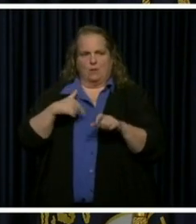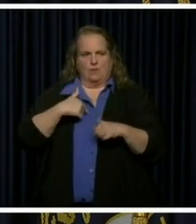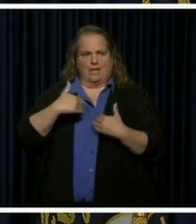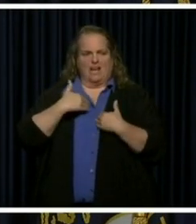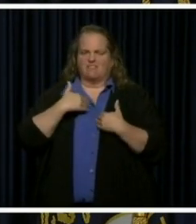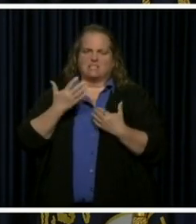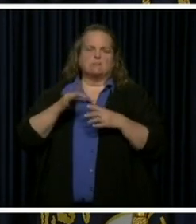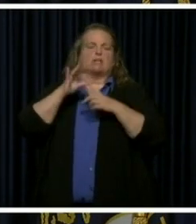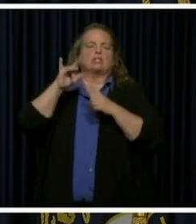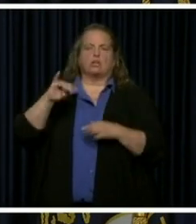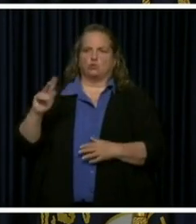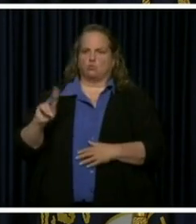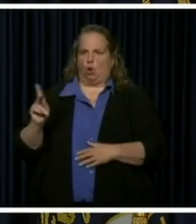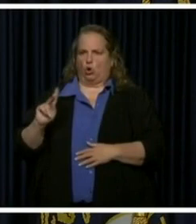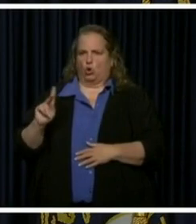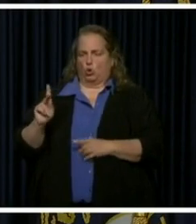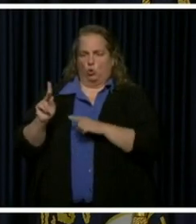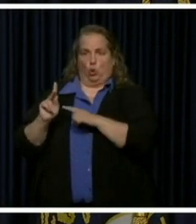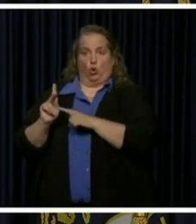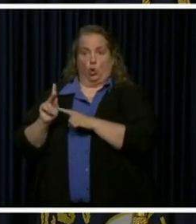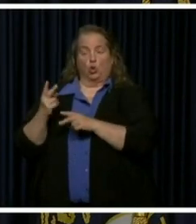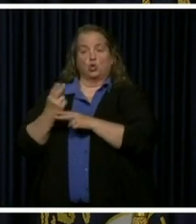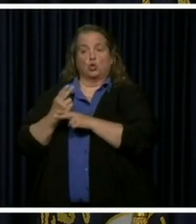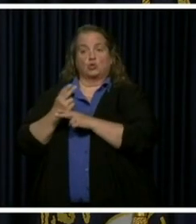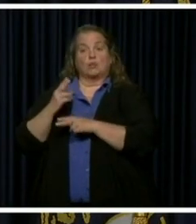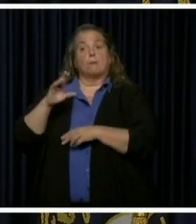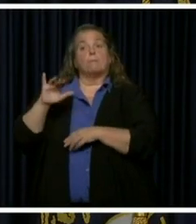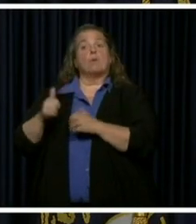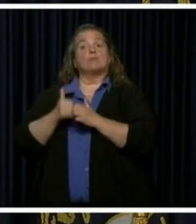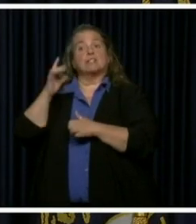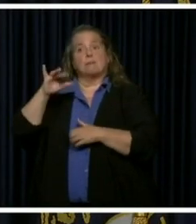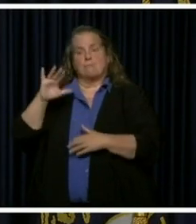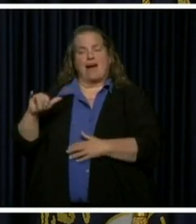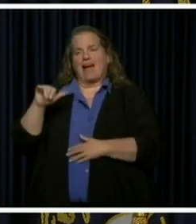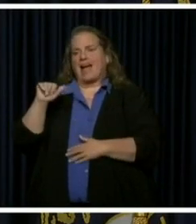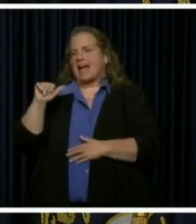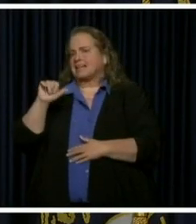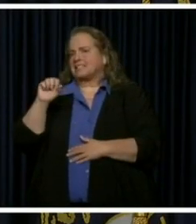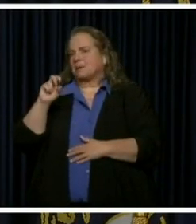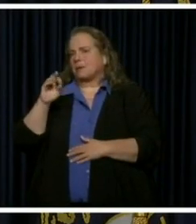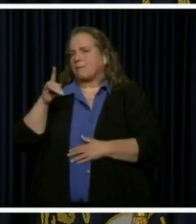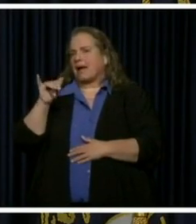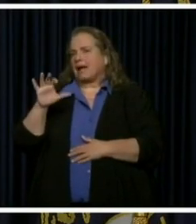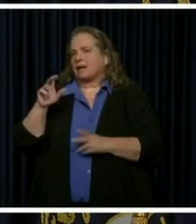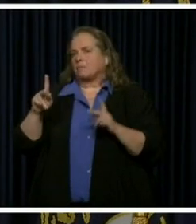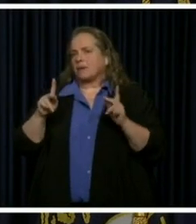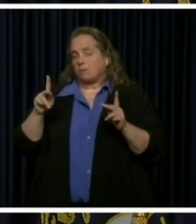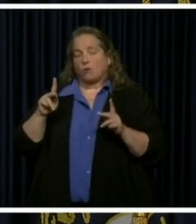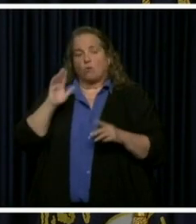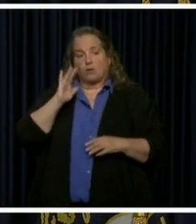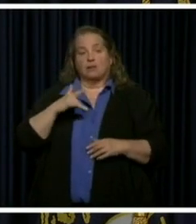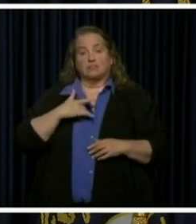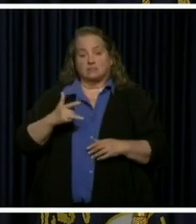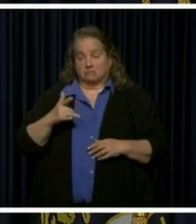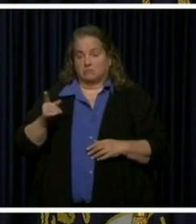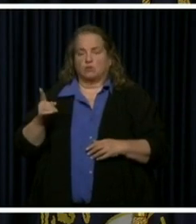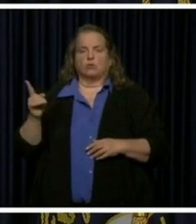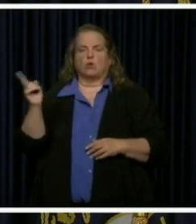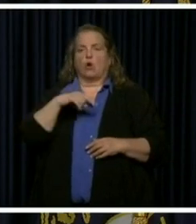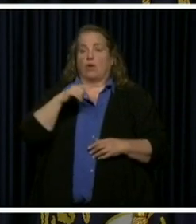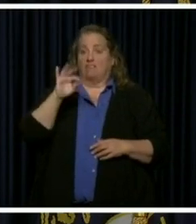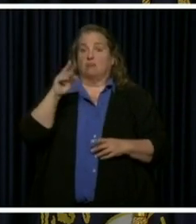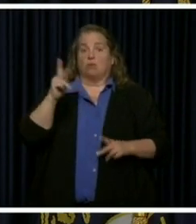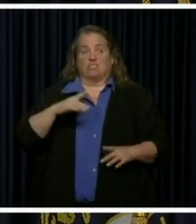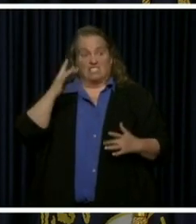especially the Kroger, is primarily used by asymptomatic folks. Most of the time, symptomatic folks will go directly to a hospital for